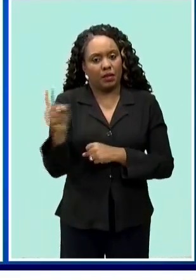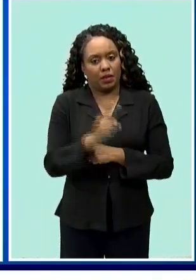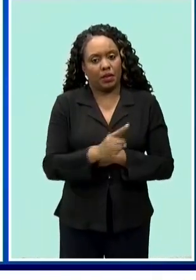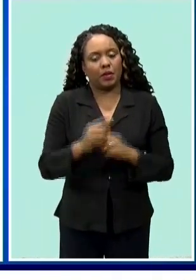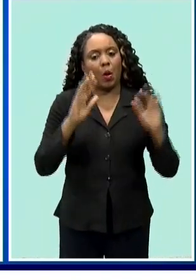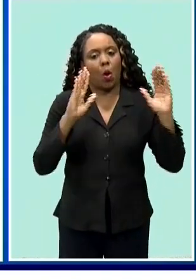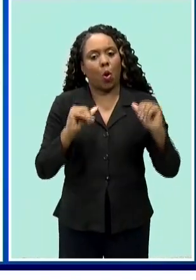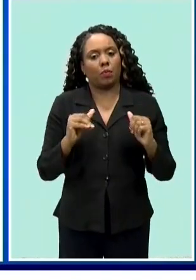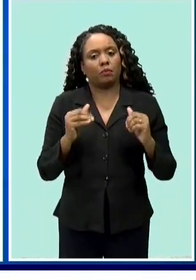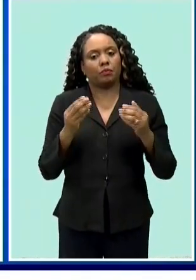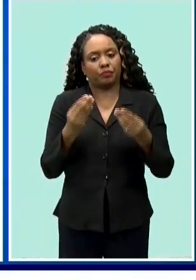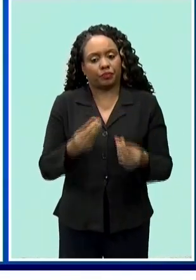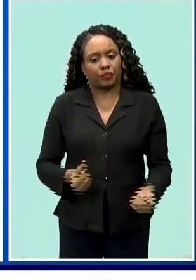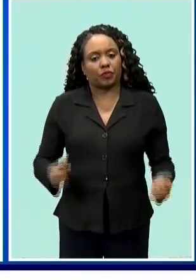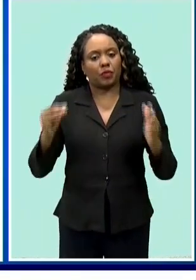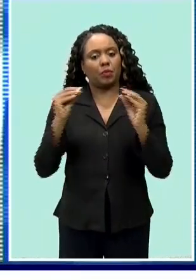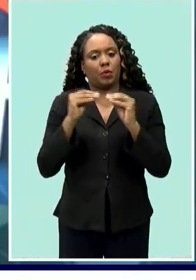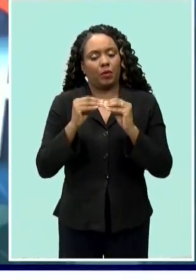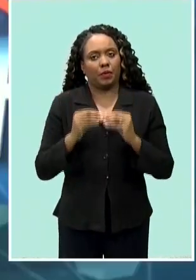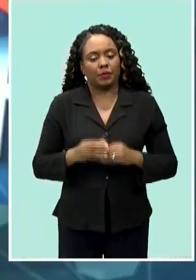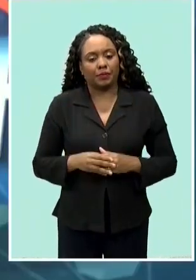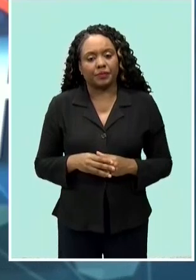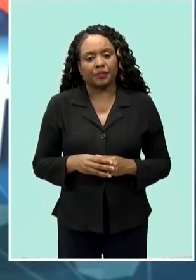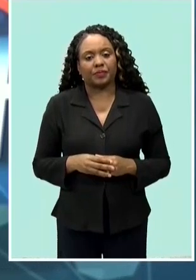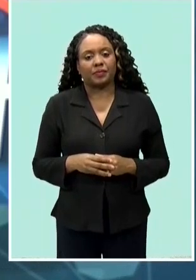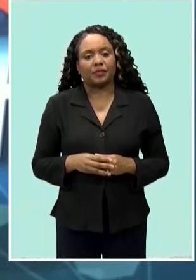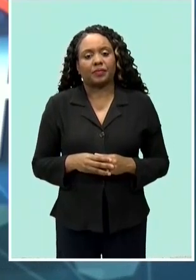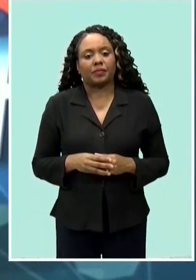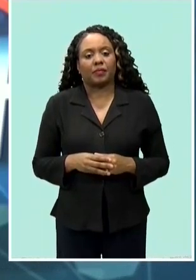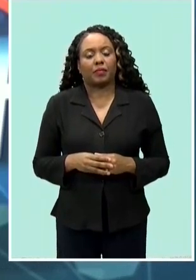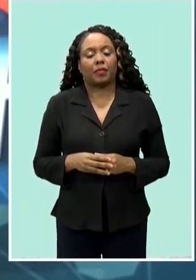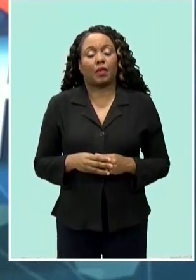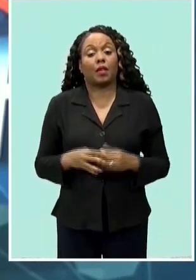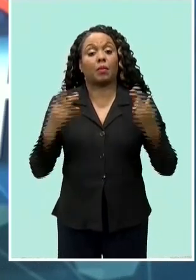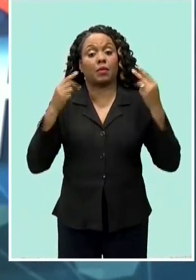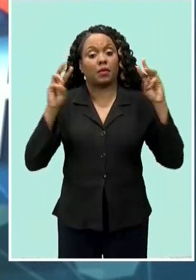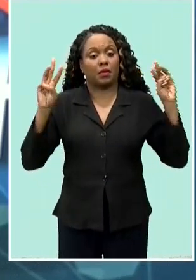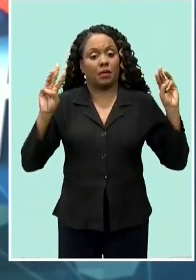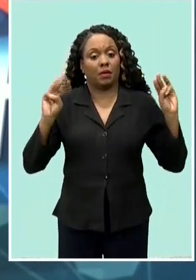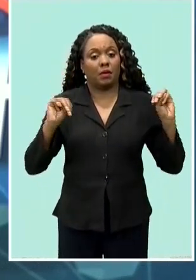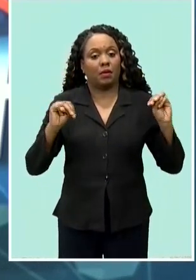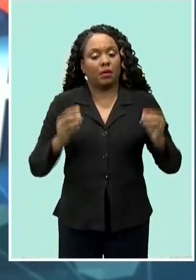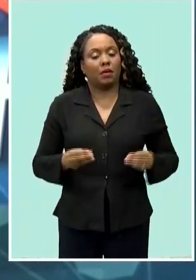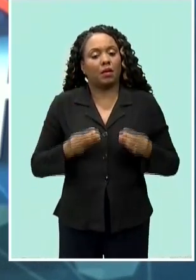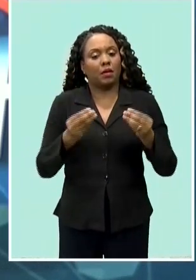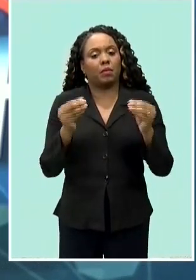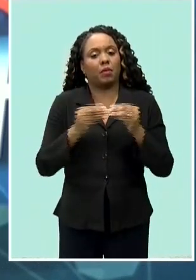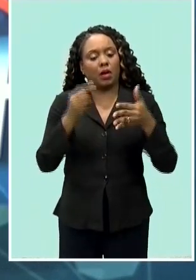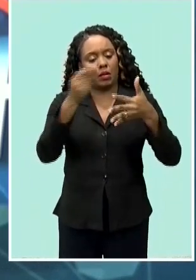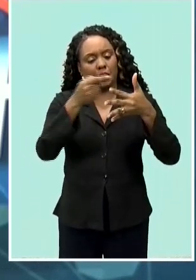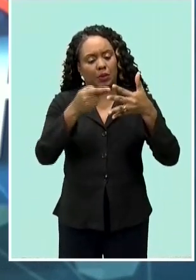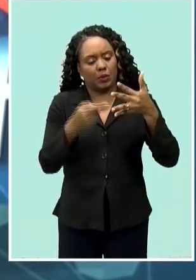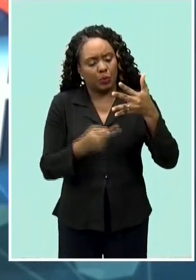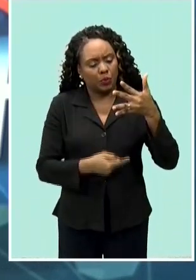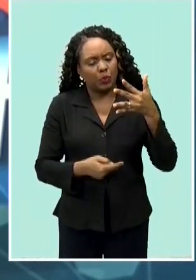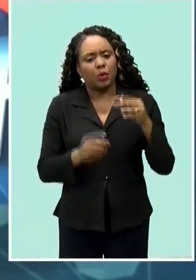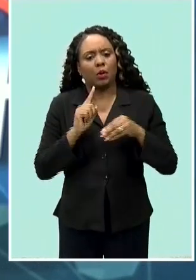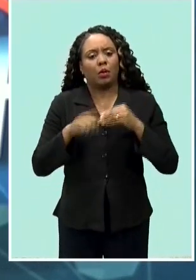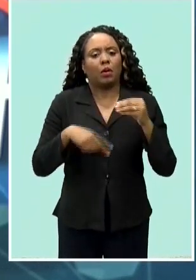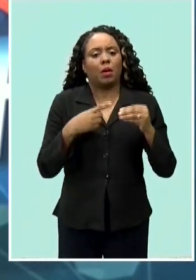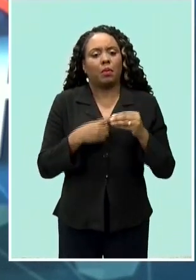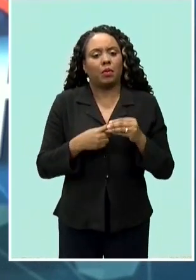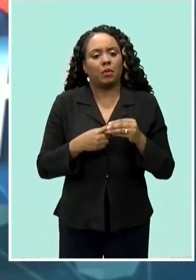Sharika Griffith, CBC News. Prime Minister Mia Amor-Mottley has given more details about a set of locally